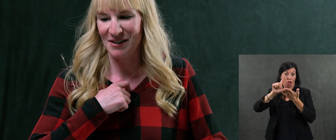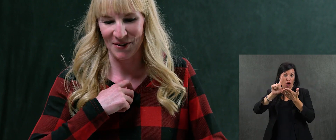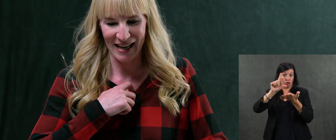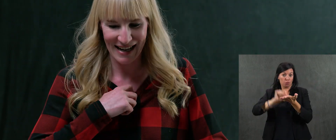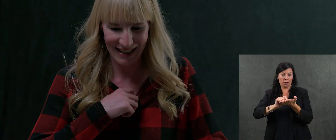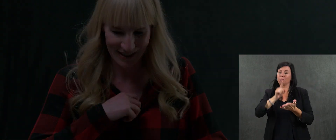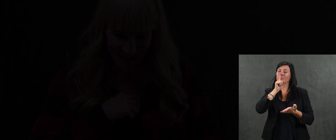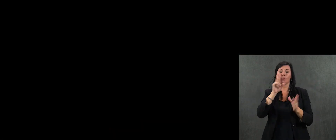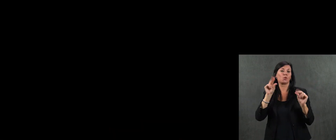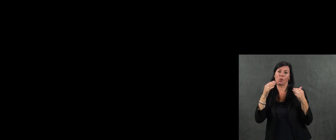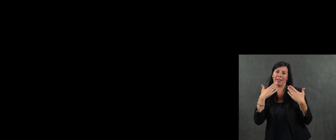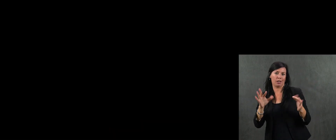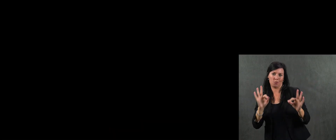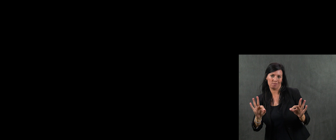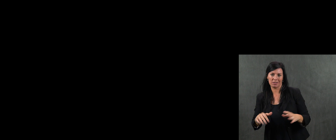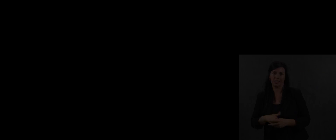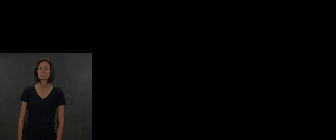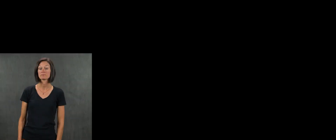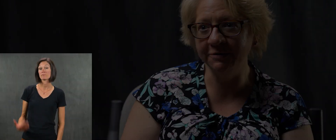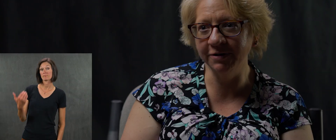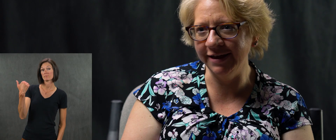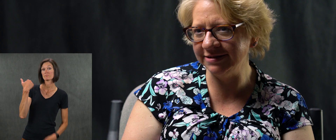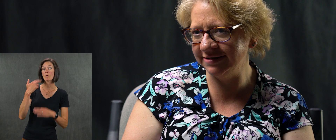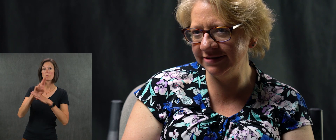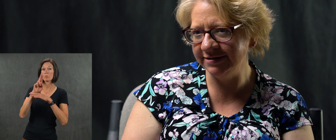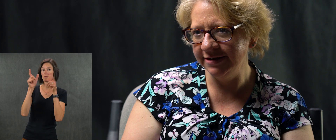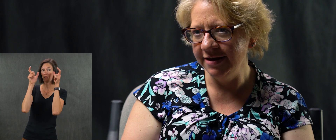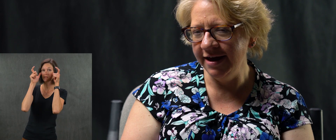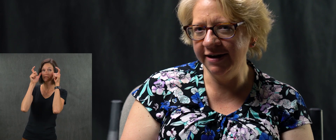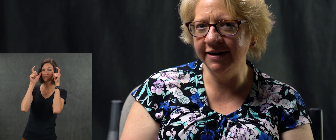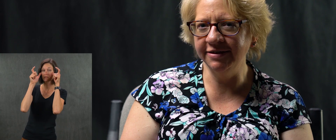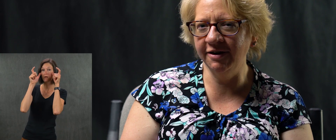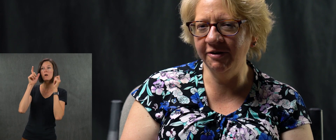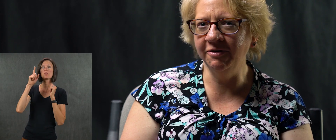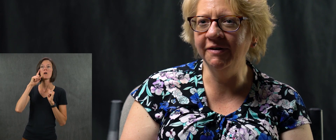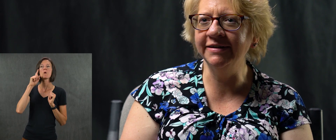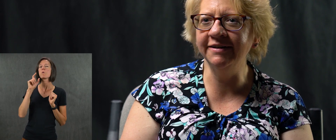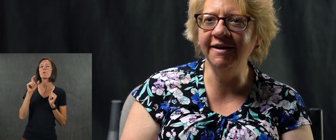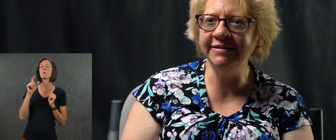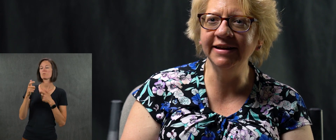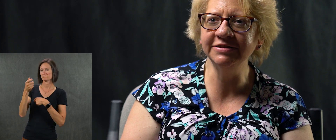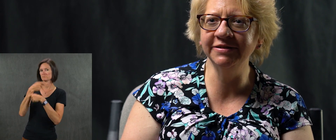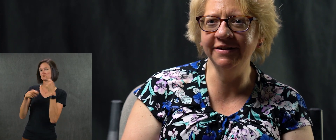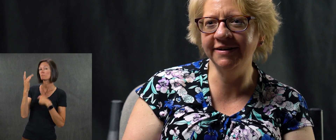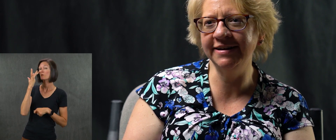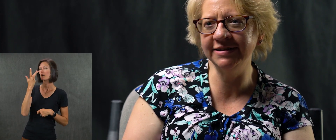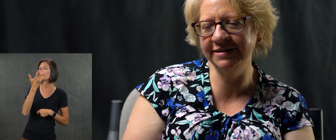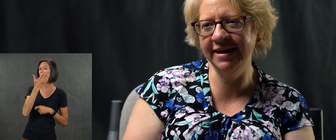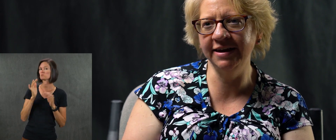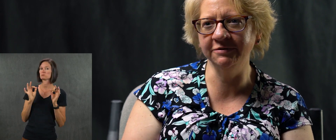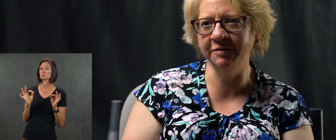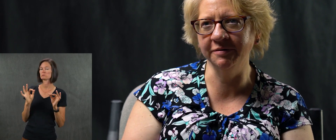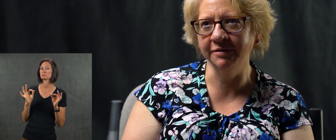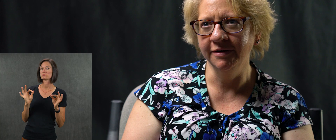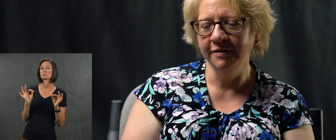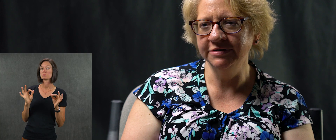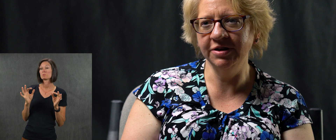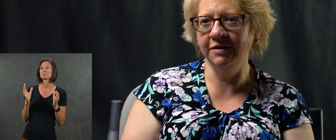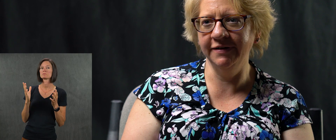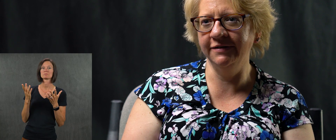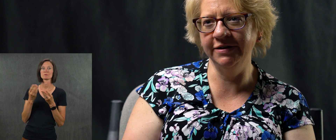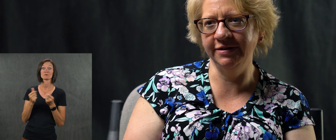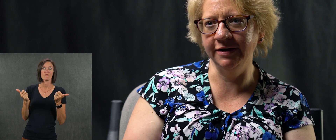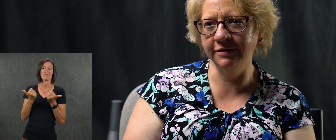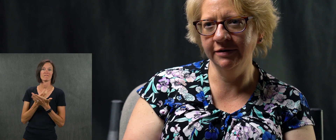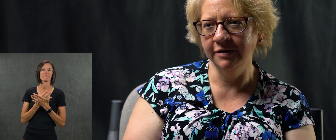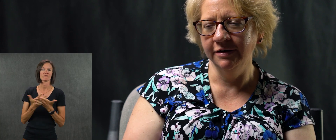print books, no thank you. Amy. I wore glasses, and I thought, I'll get contacts, and that will